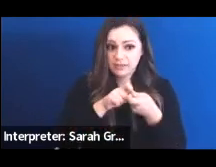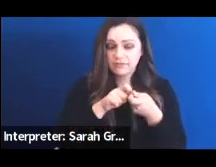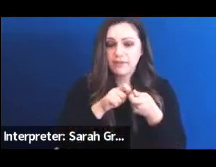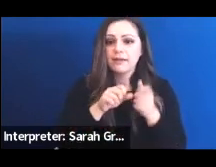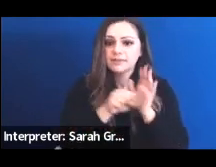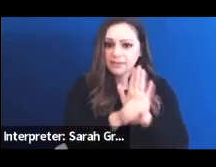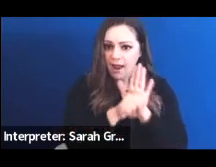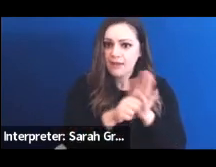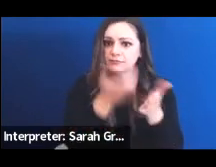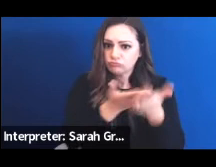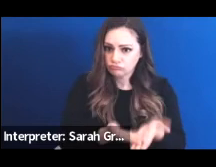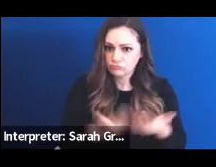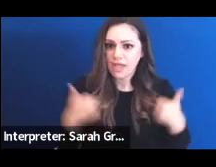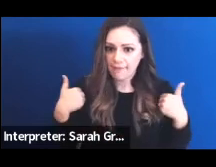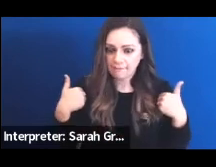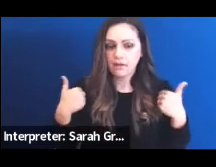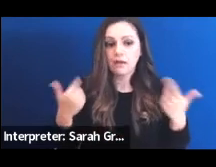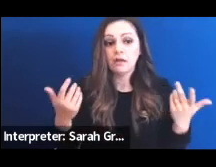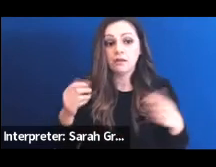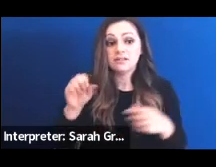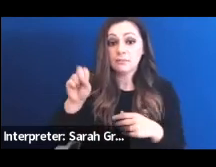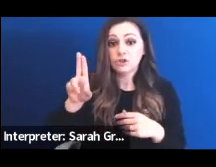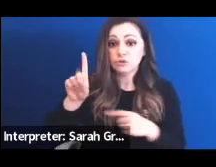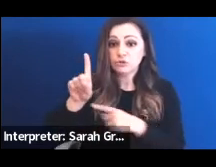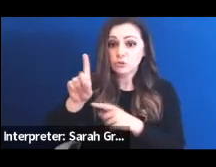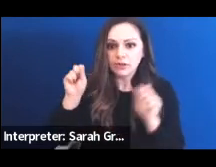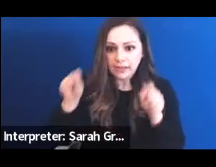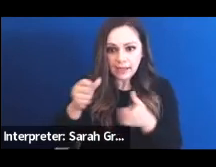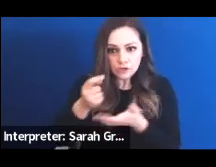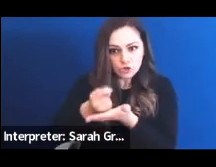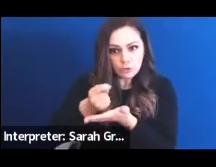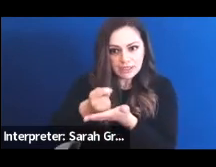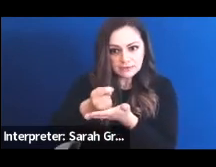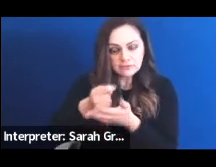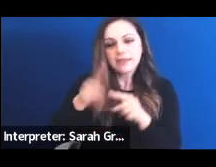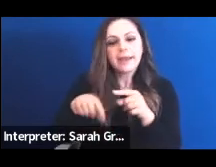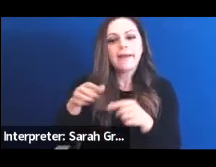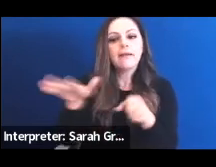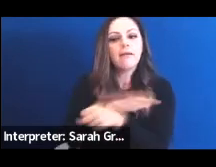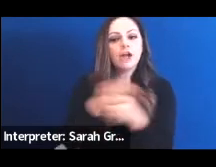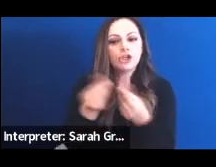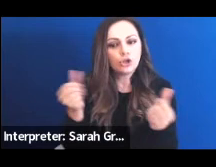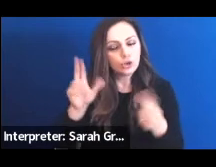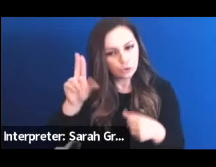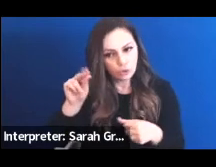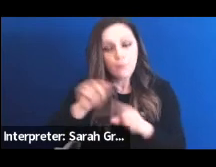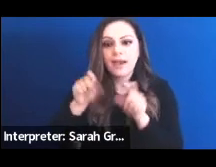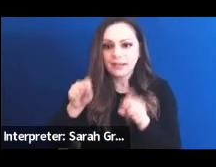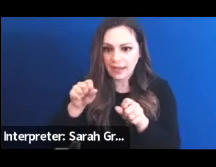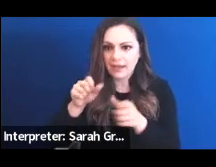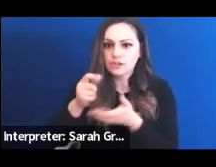of substance use disorders, it's treatable. It's not curable, but it's treatable. And it happens to be